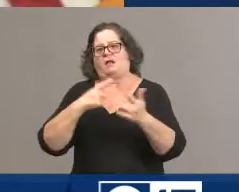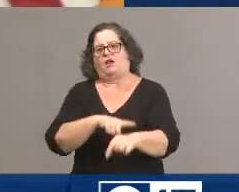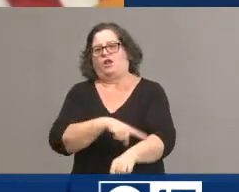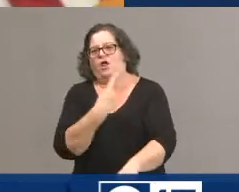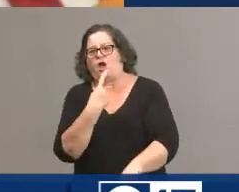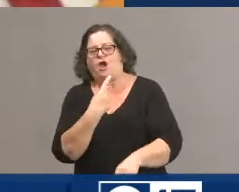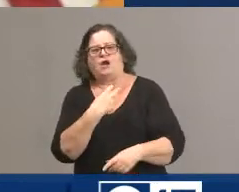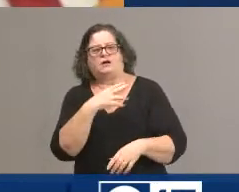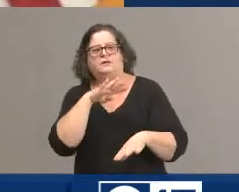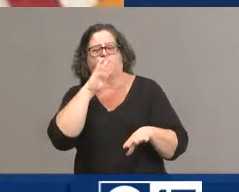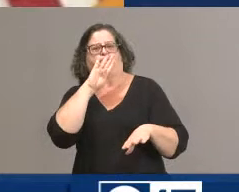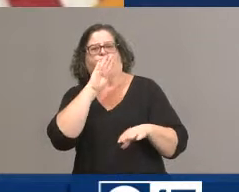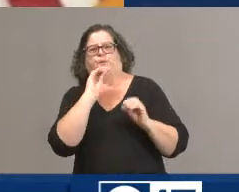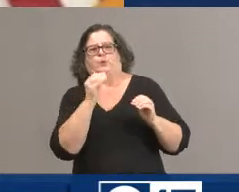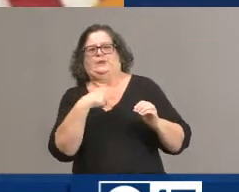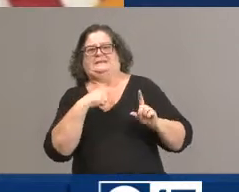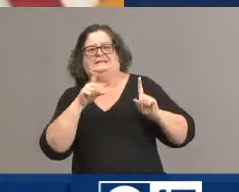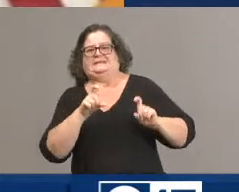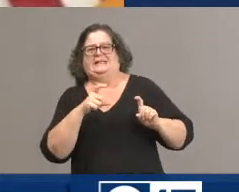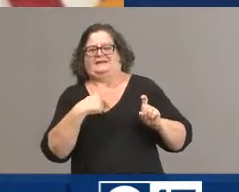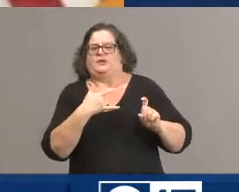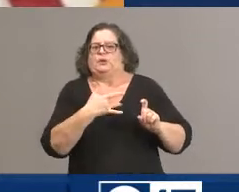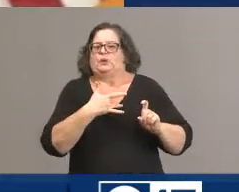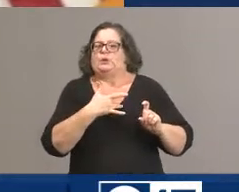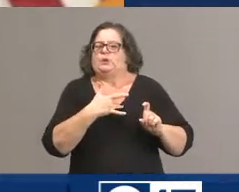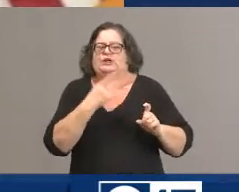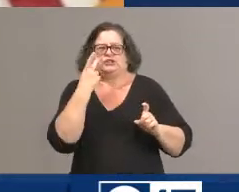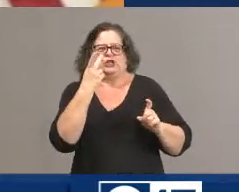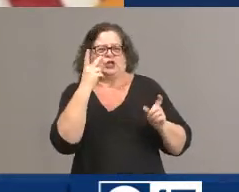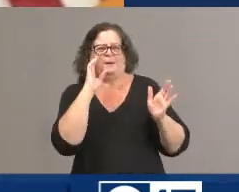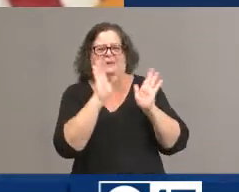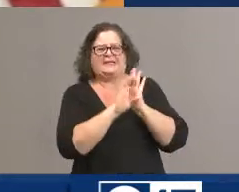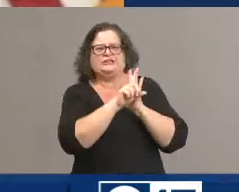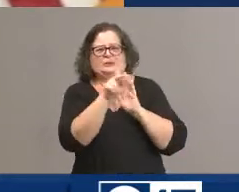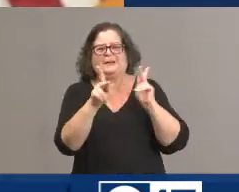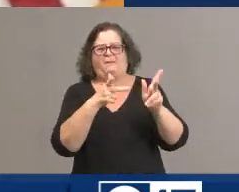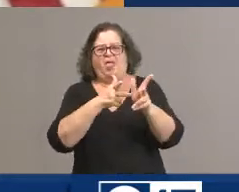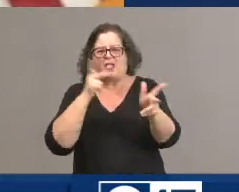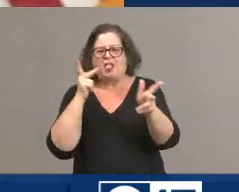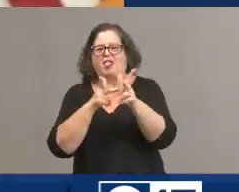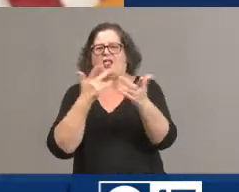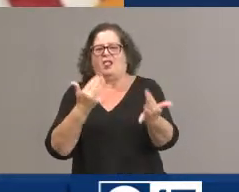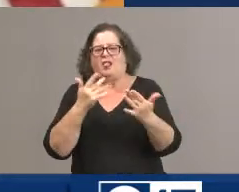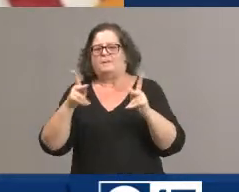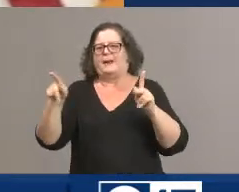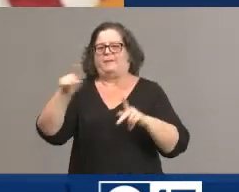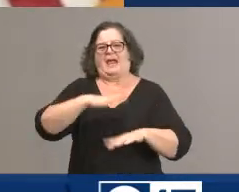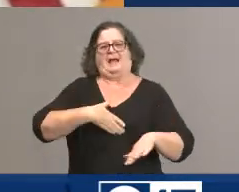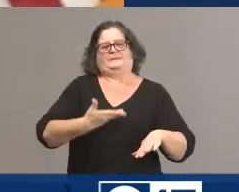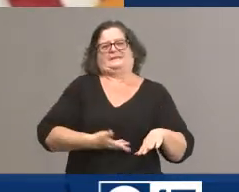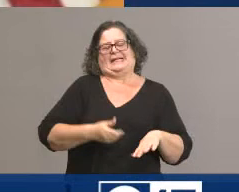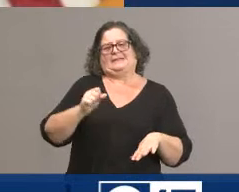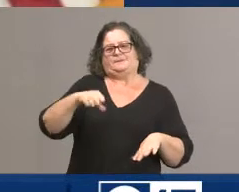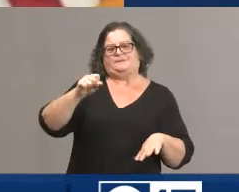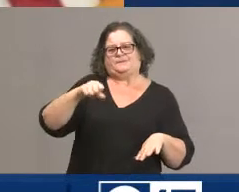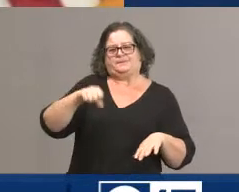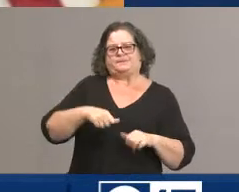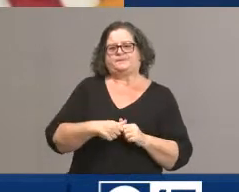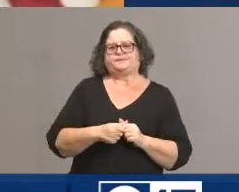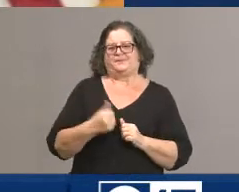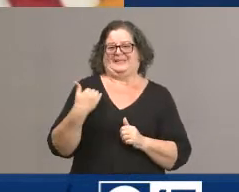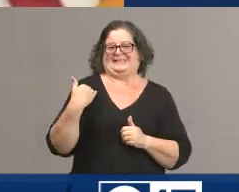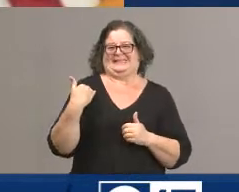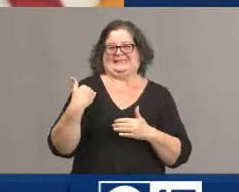seeing what was going on. So this weekend, we increased testing in Maryvale. We partnered